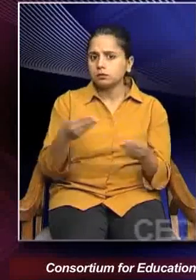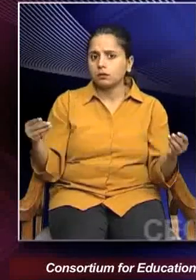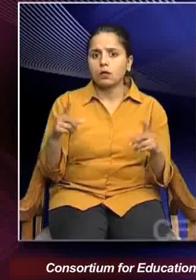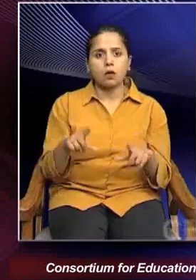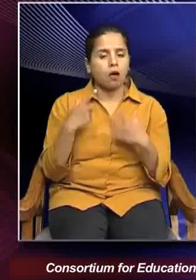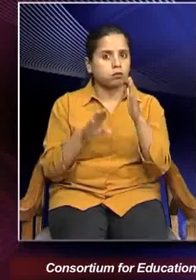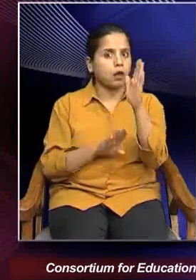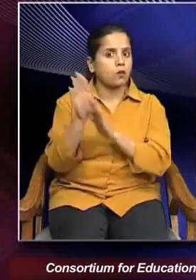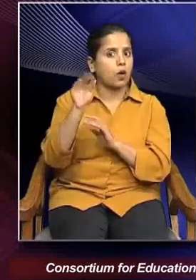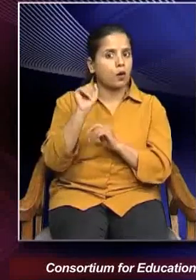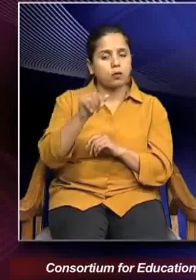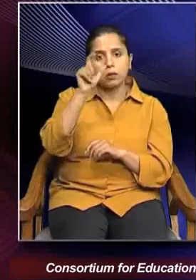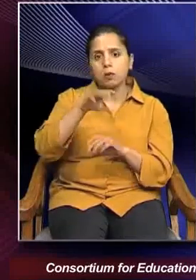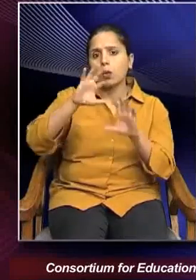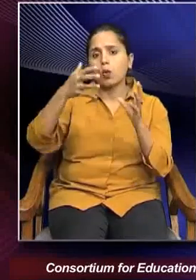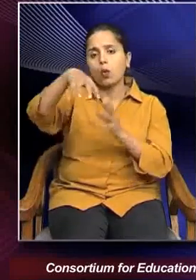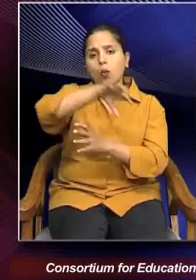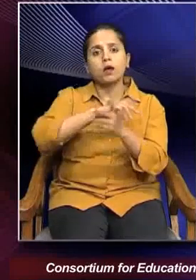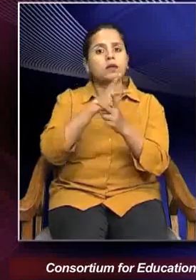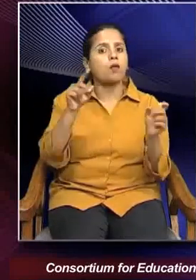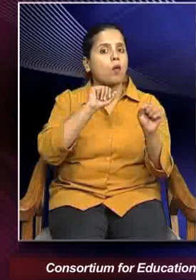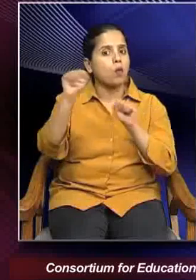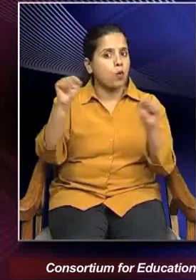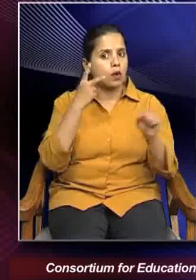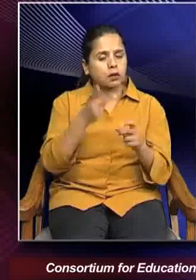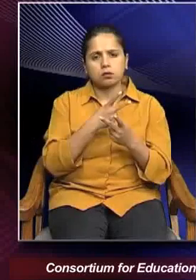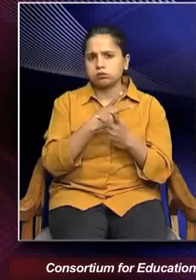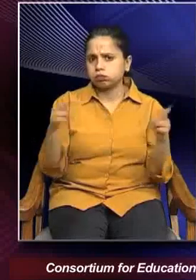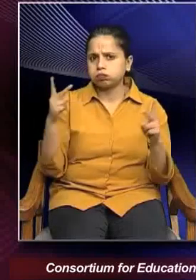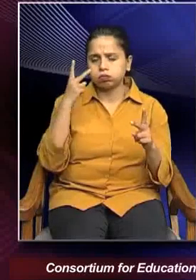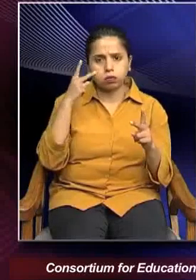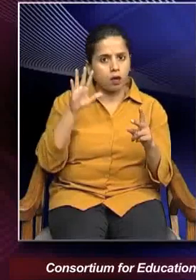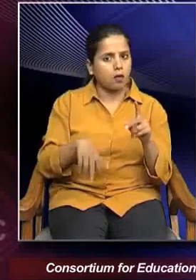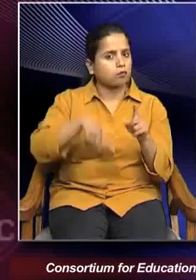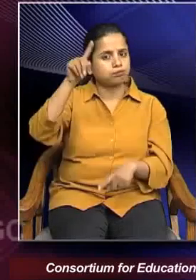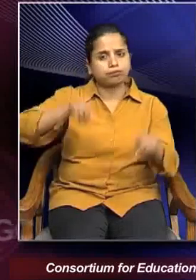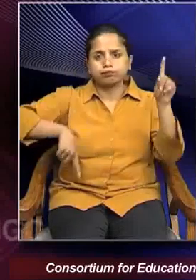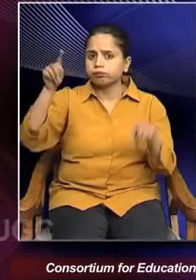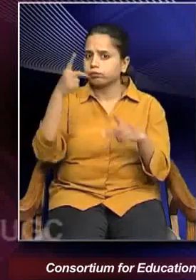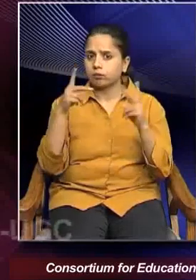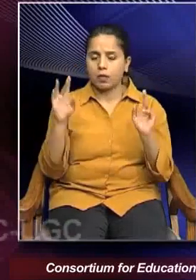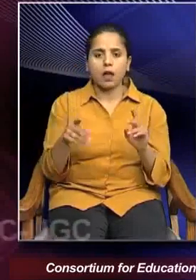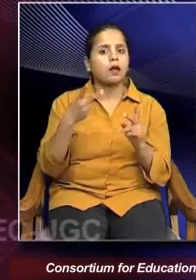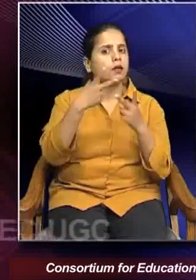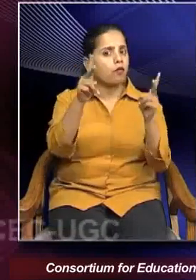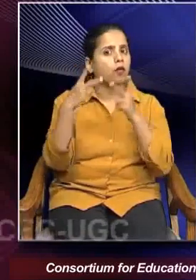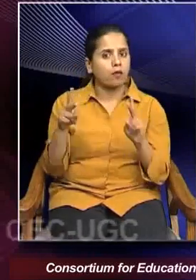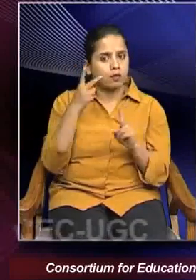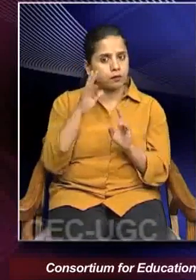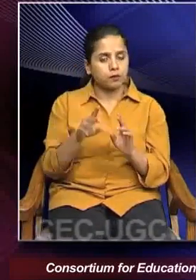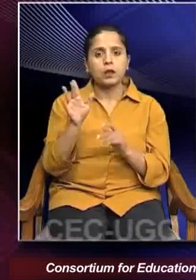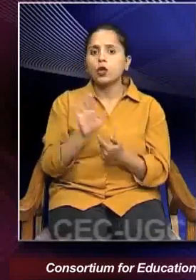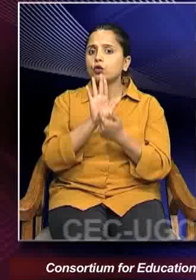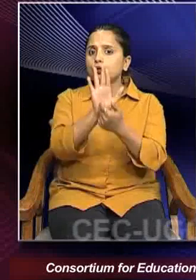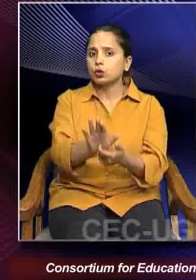of people in different part of the world has been very, very variant and different from each other, which presents